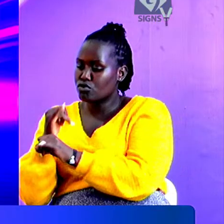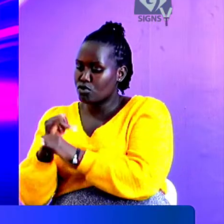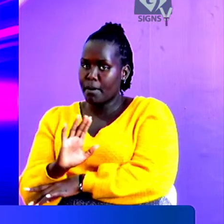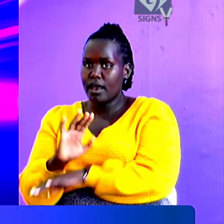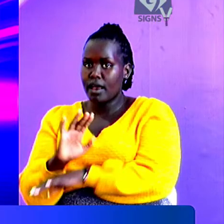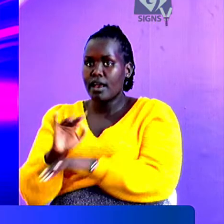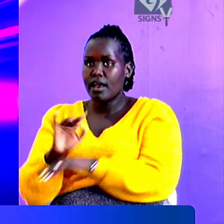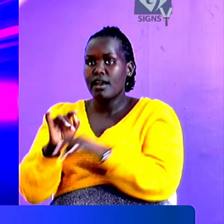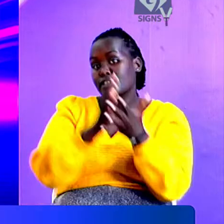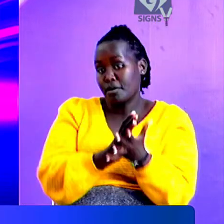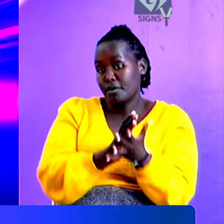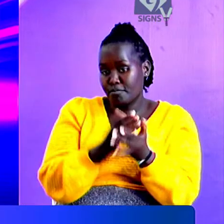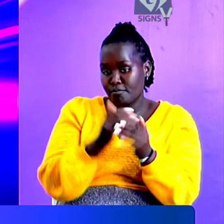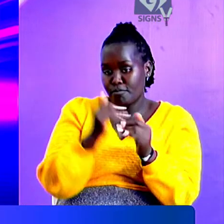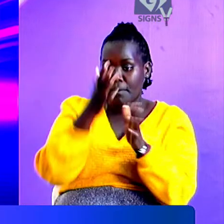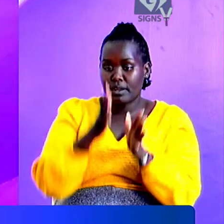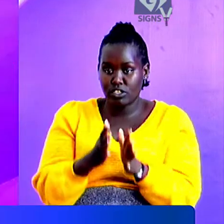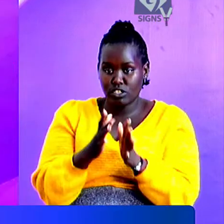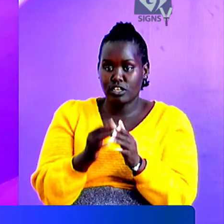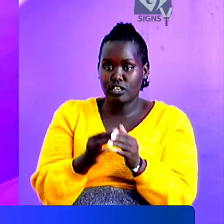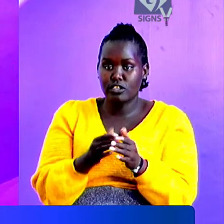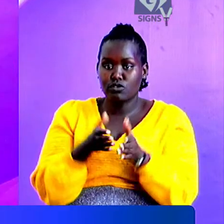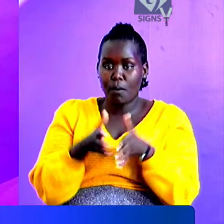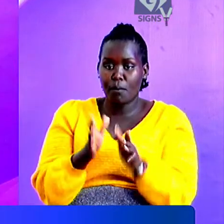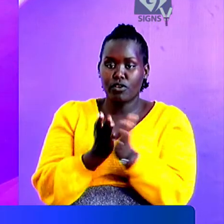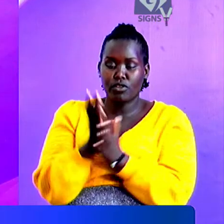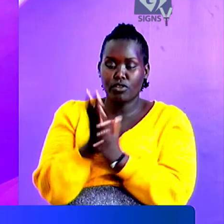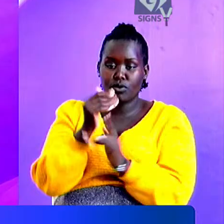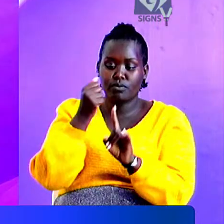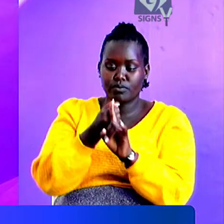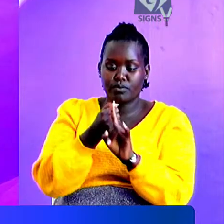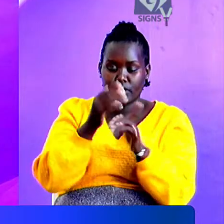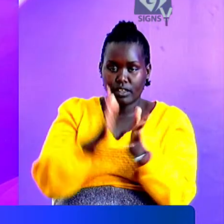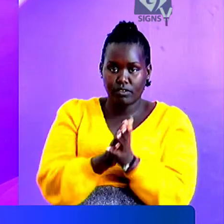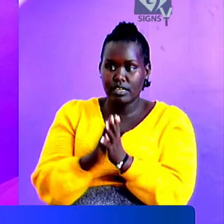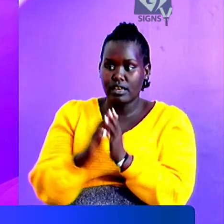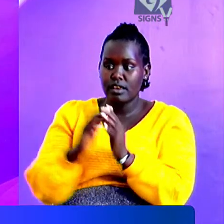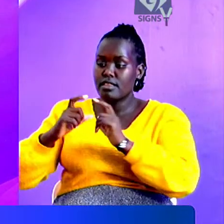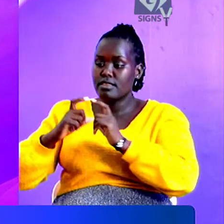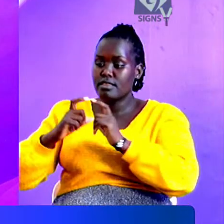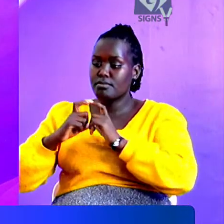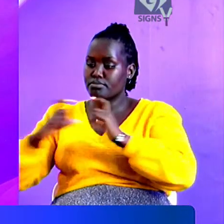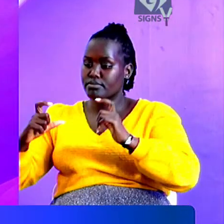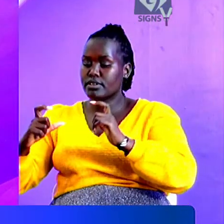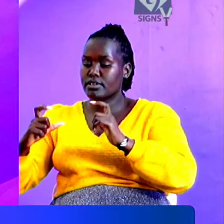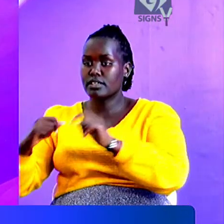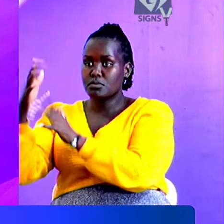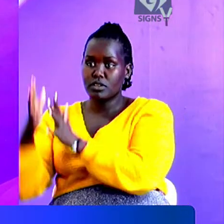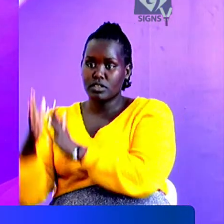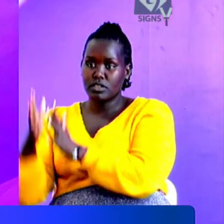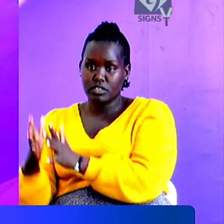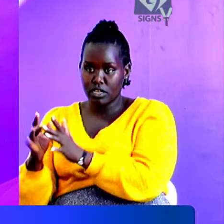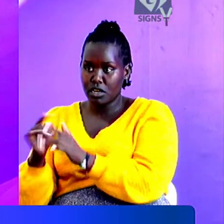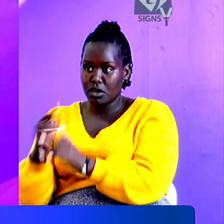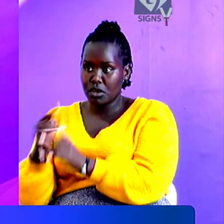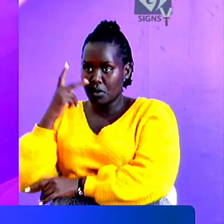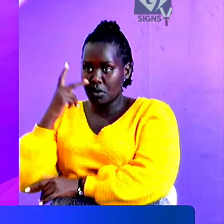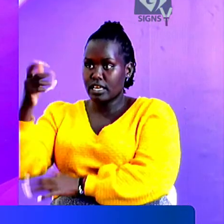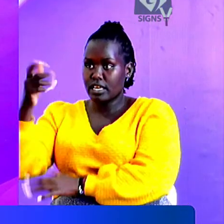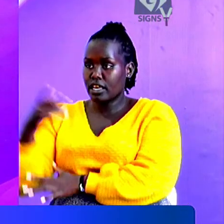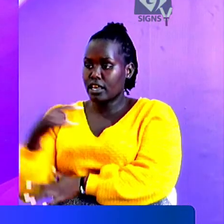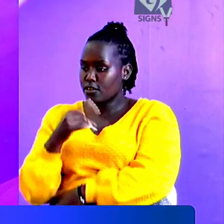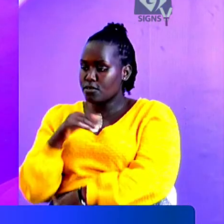out of activism. Exactly. I mean, the greatest politicians you see in Kenya are born out of activism. Talk about Raila